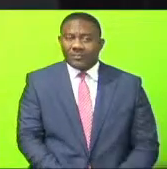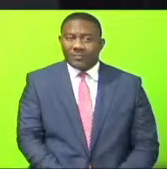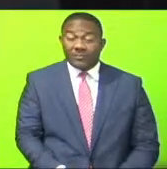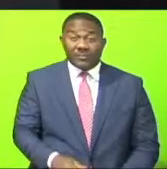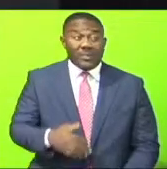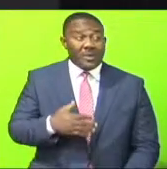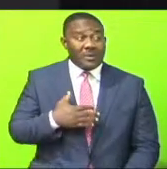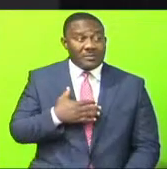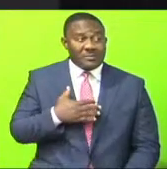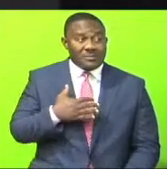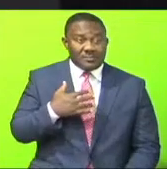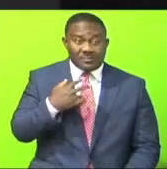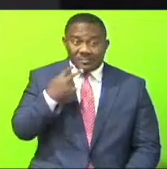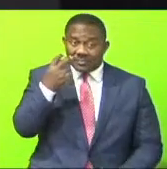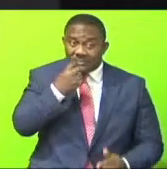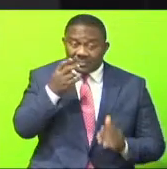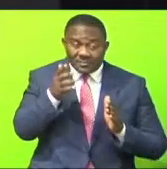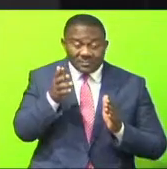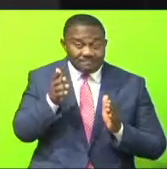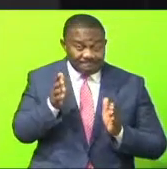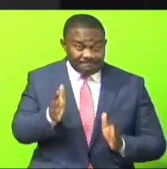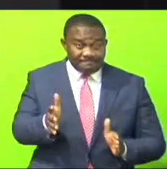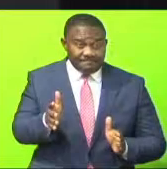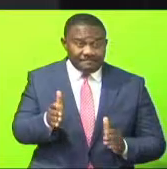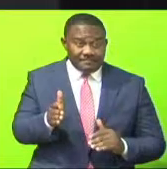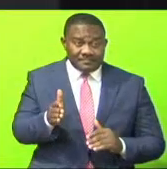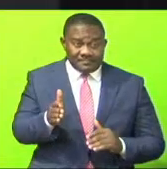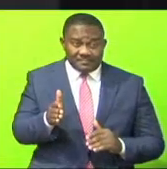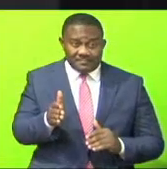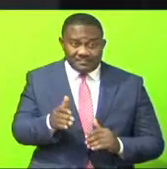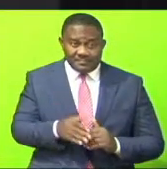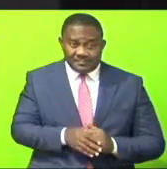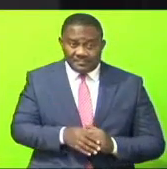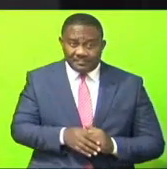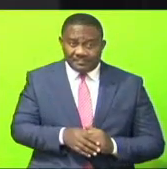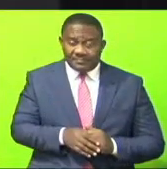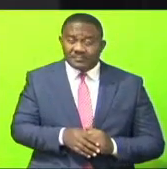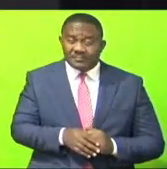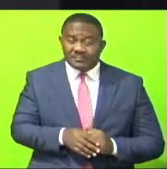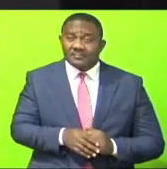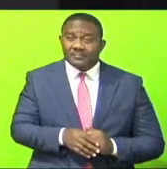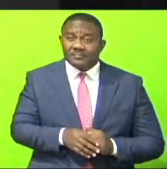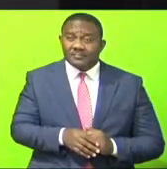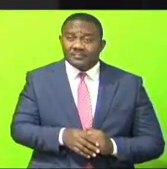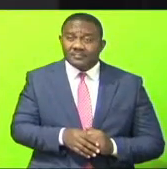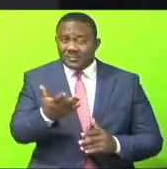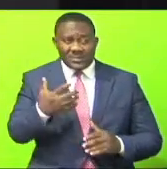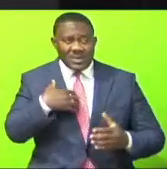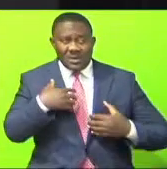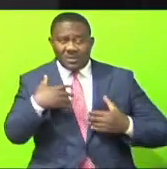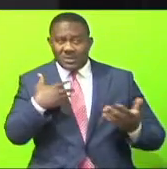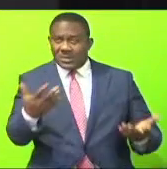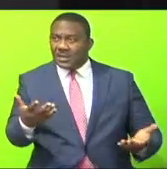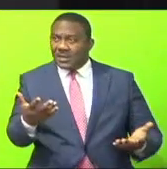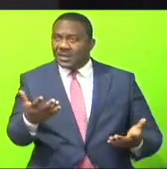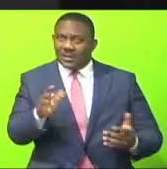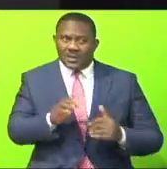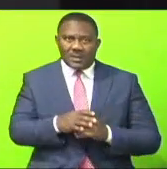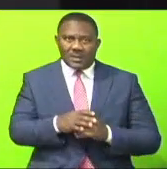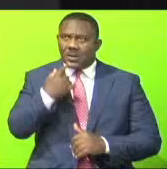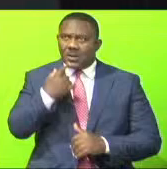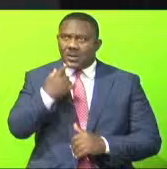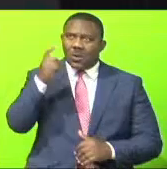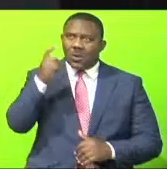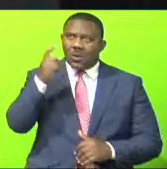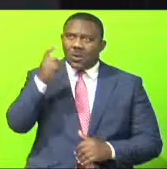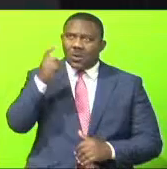Speaker, on the strength of the plaint before the Supreme Court and the injunction,